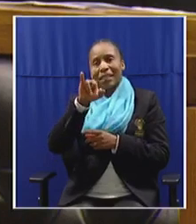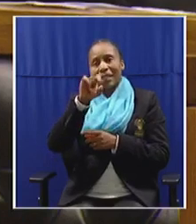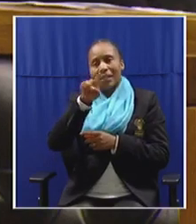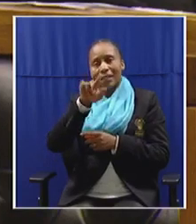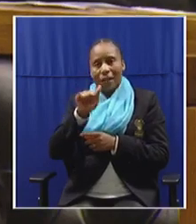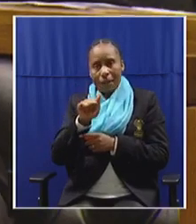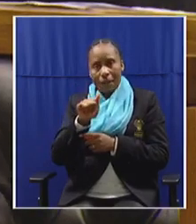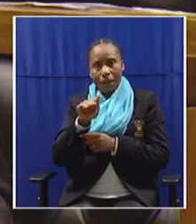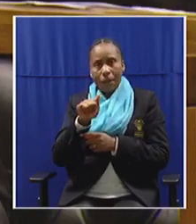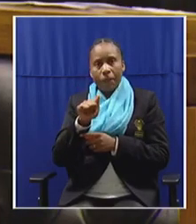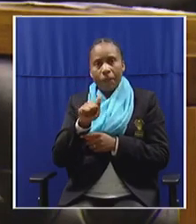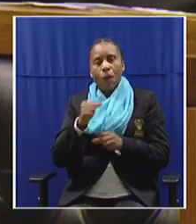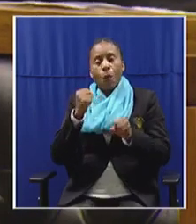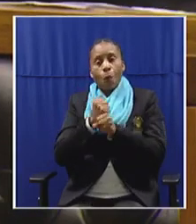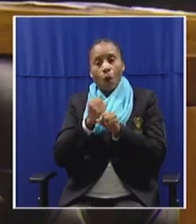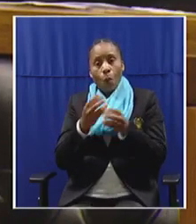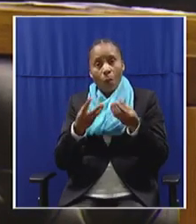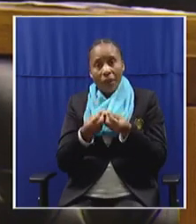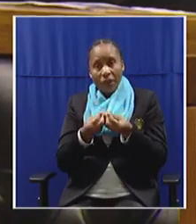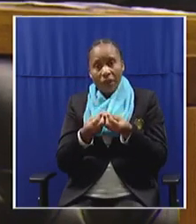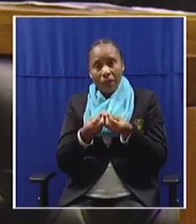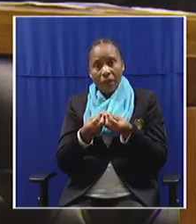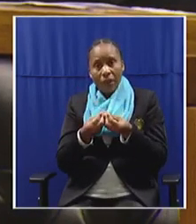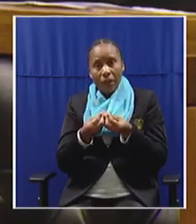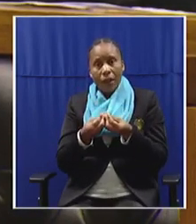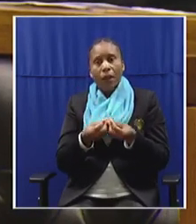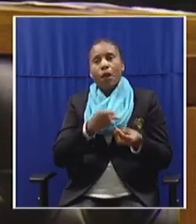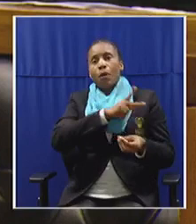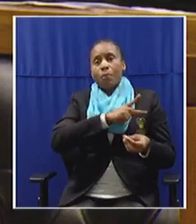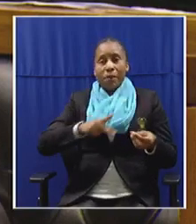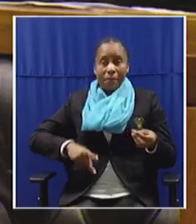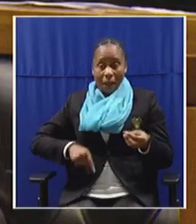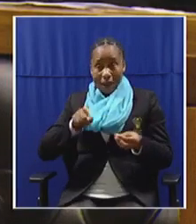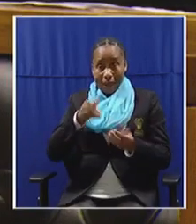Sisebenzisane no-Premier waleyo naleyo province.